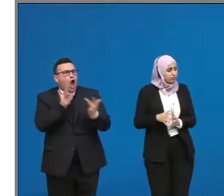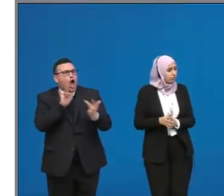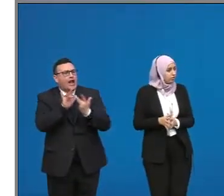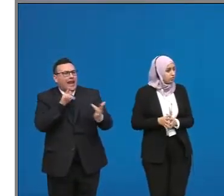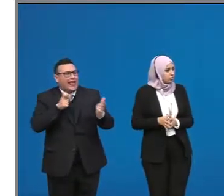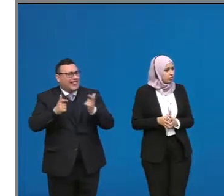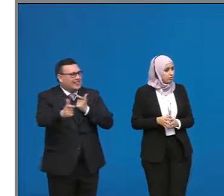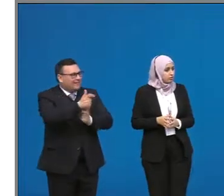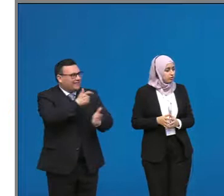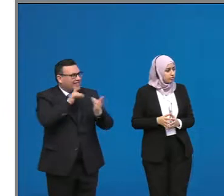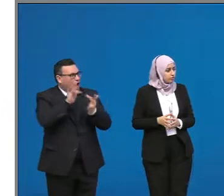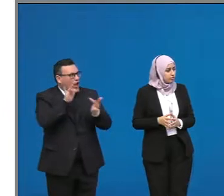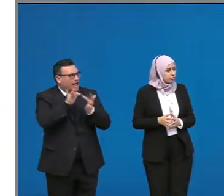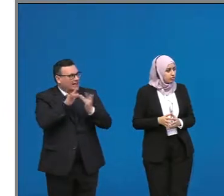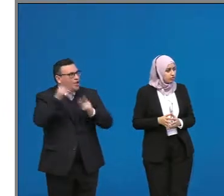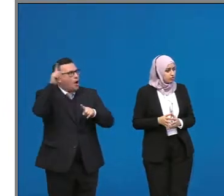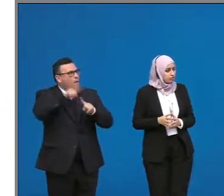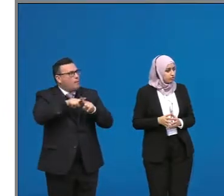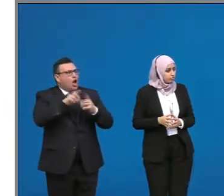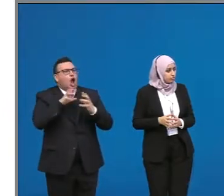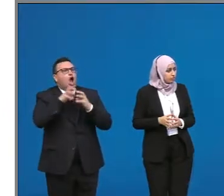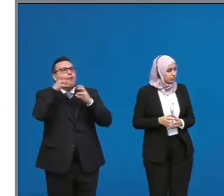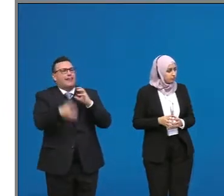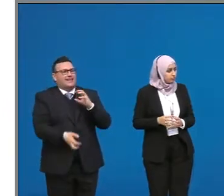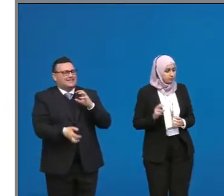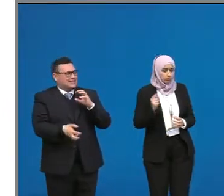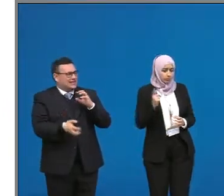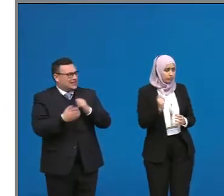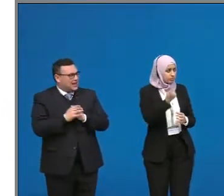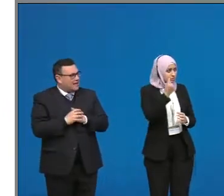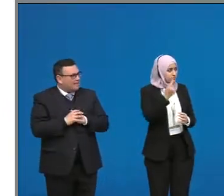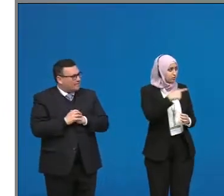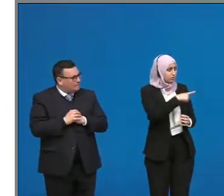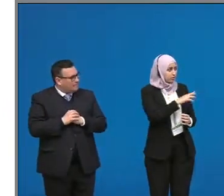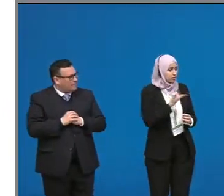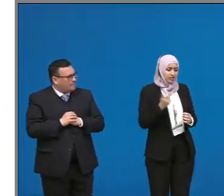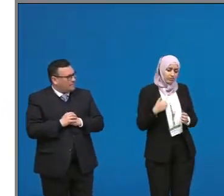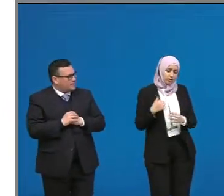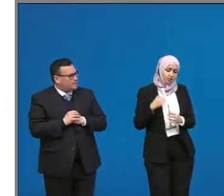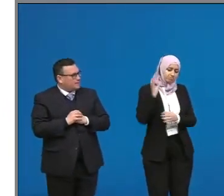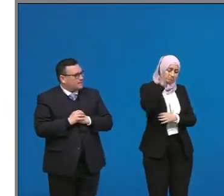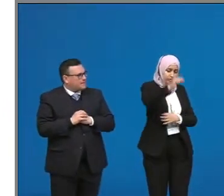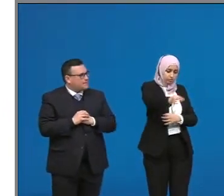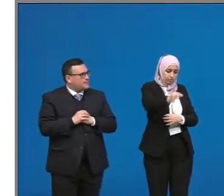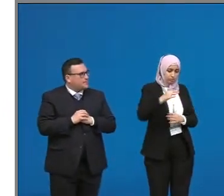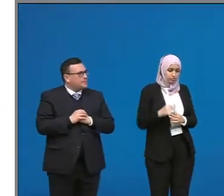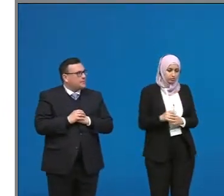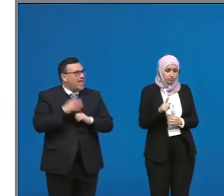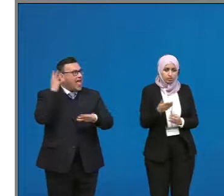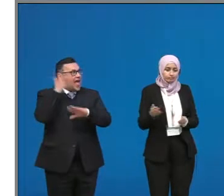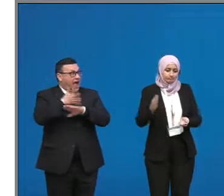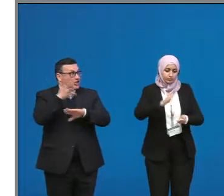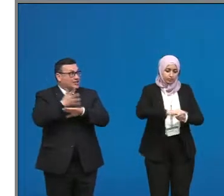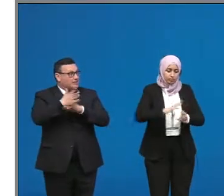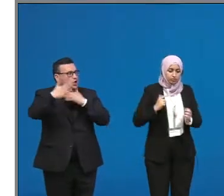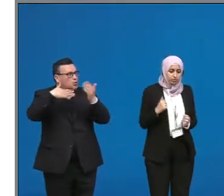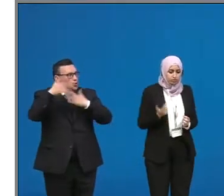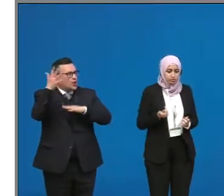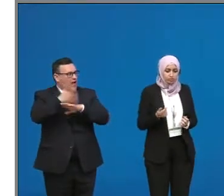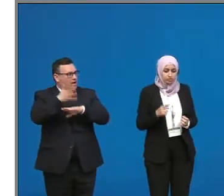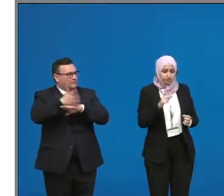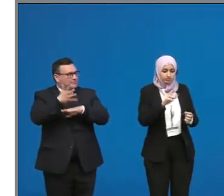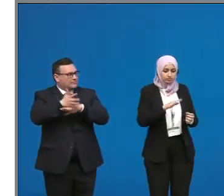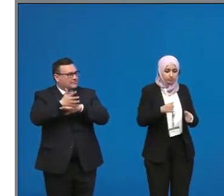The accessibility framework involves various stakeholders: the